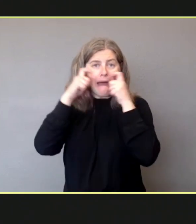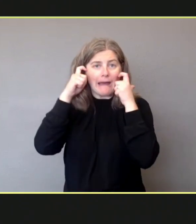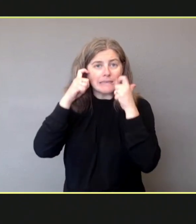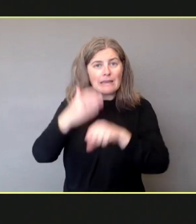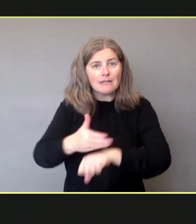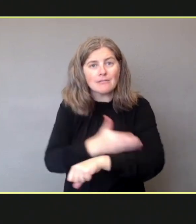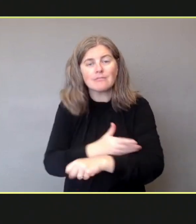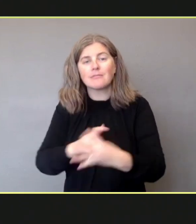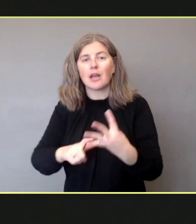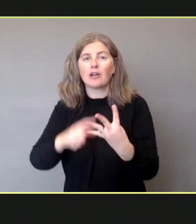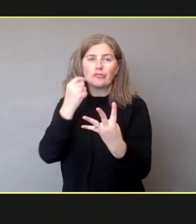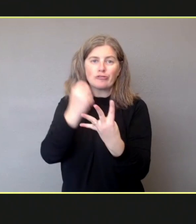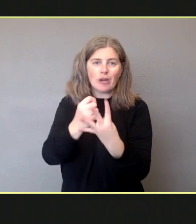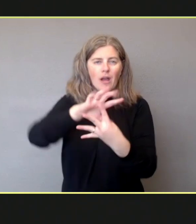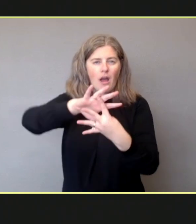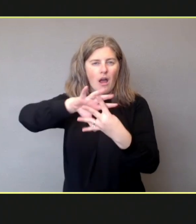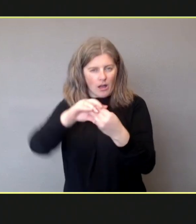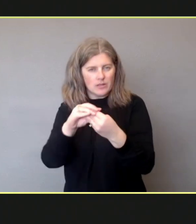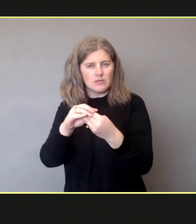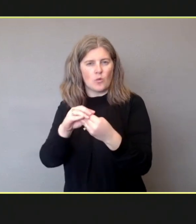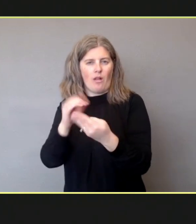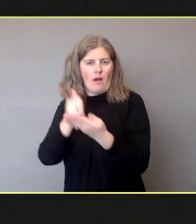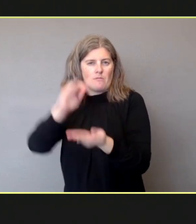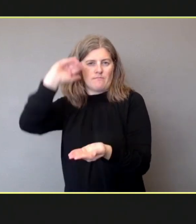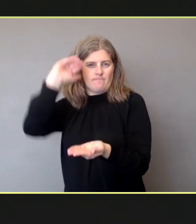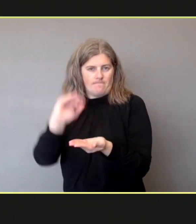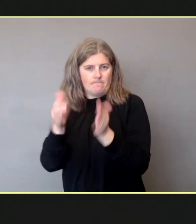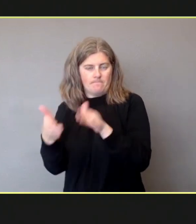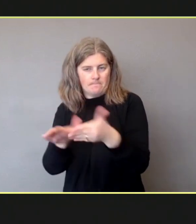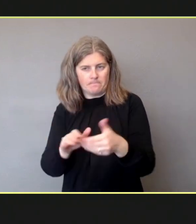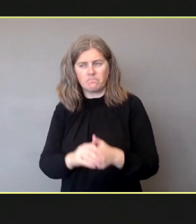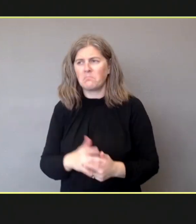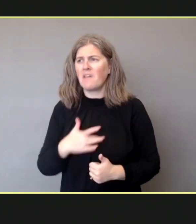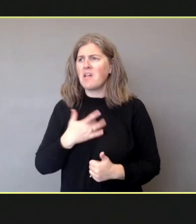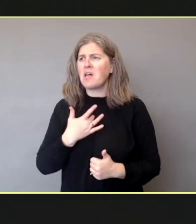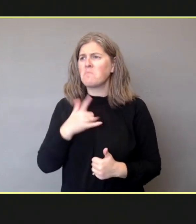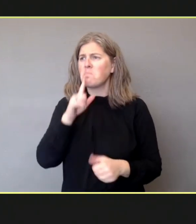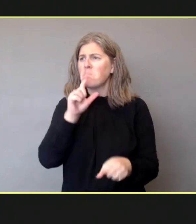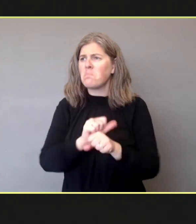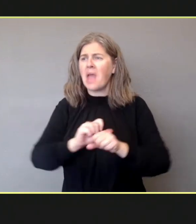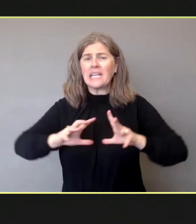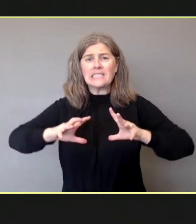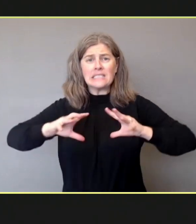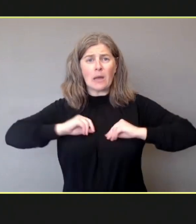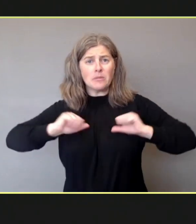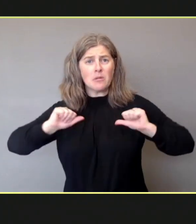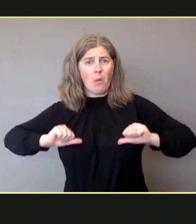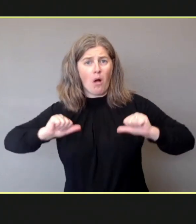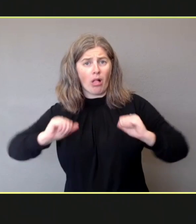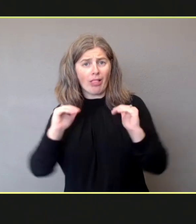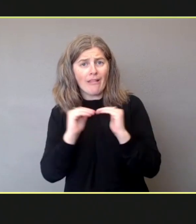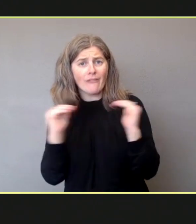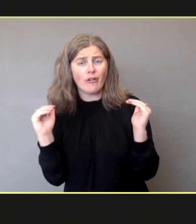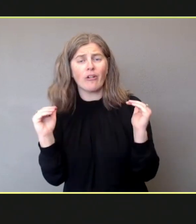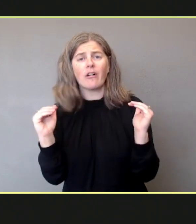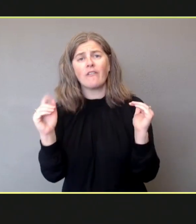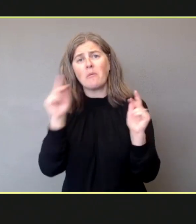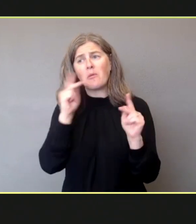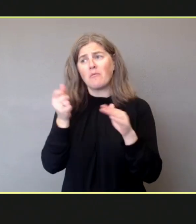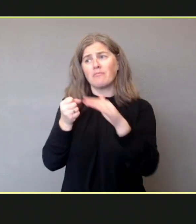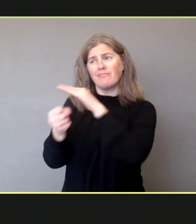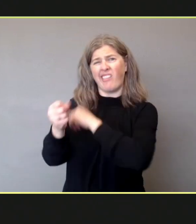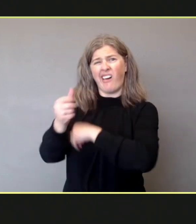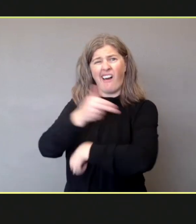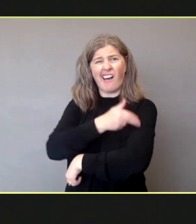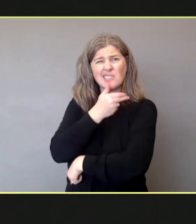treatments and the like. I think an acceptable level of people in the hospital is